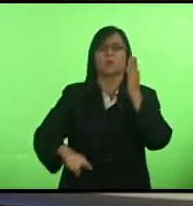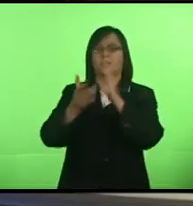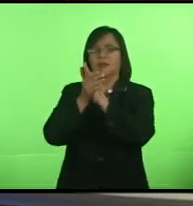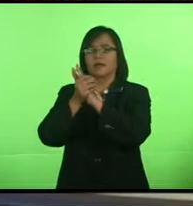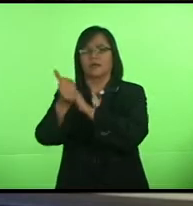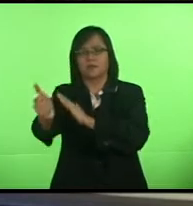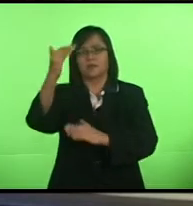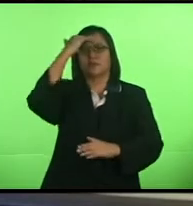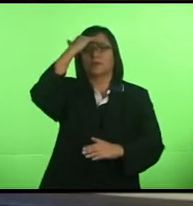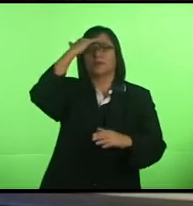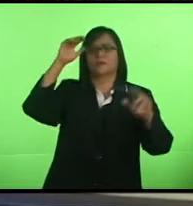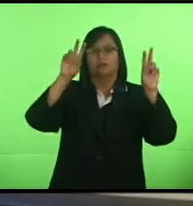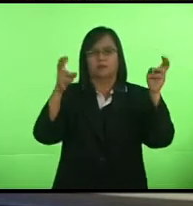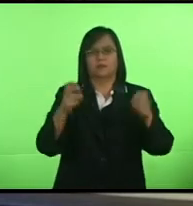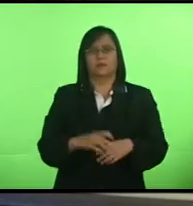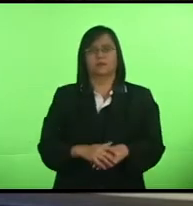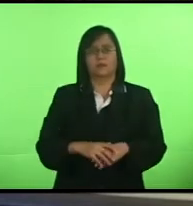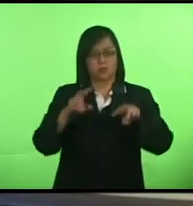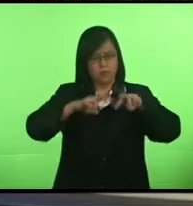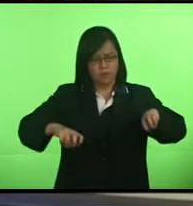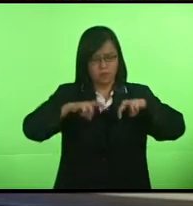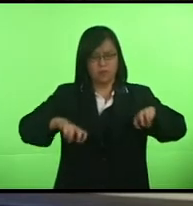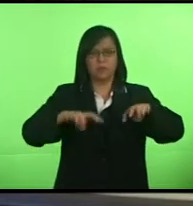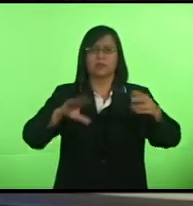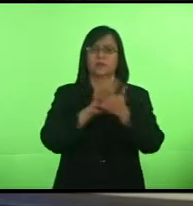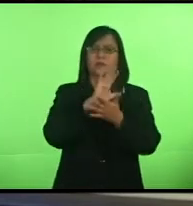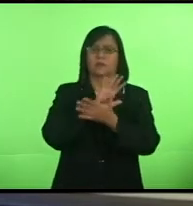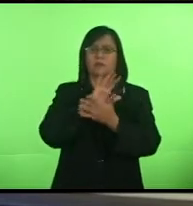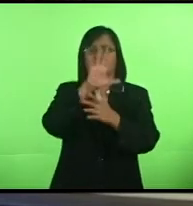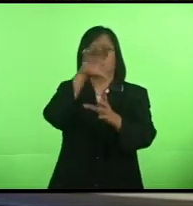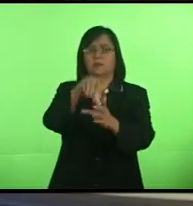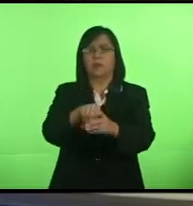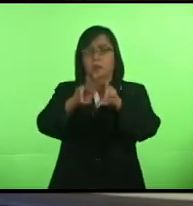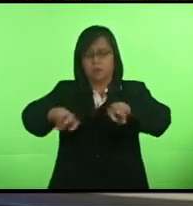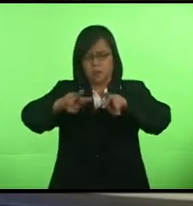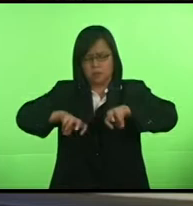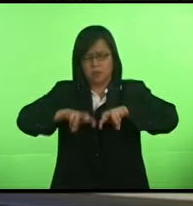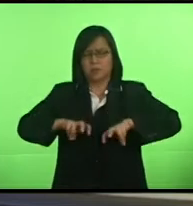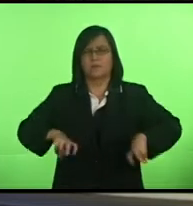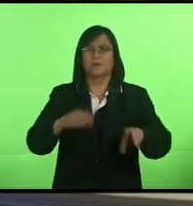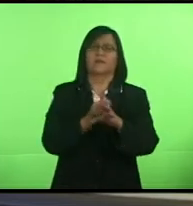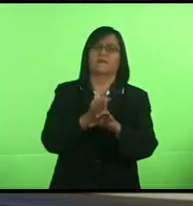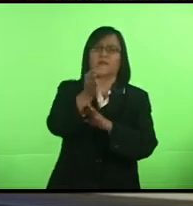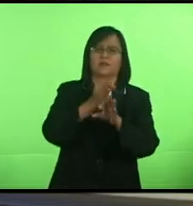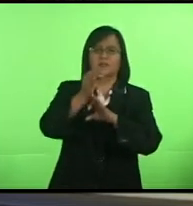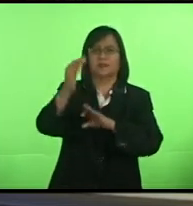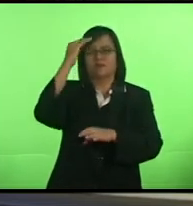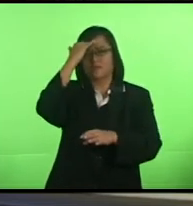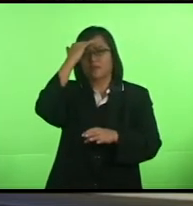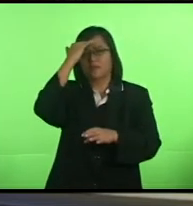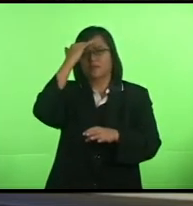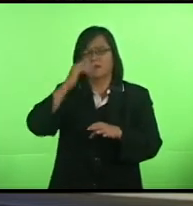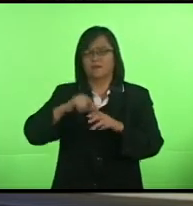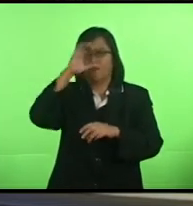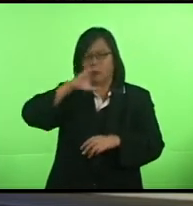paper involves surveying a field of knowledge in order to find the best possible info in that field. And